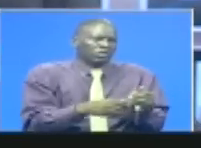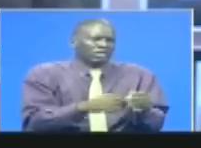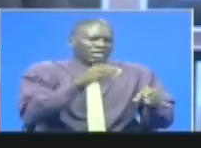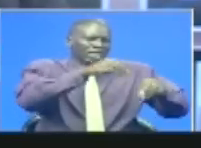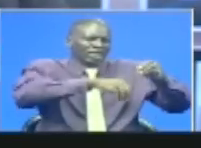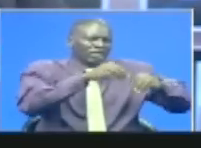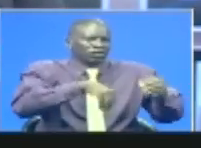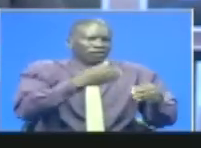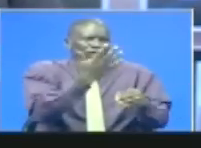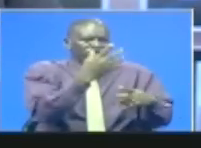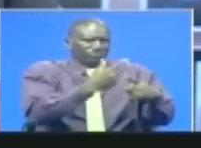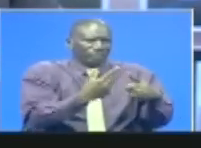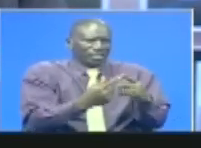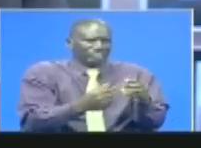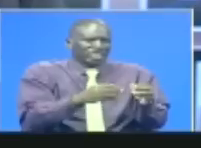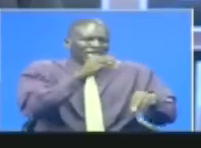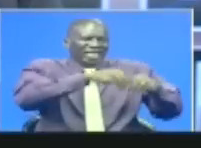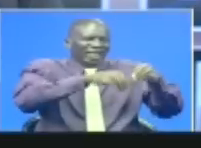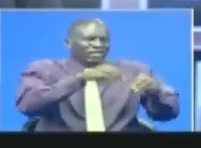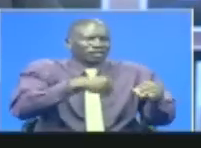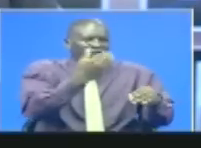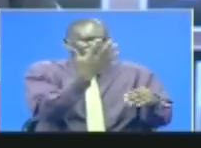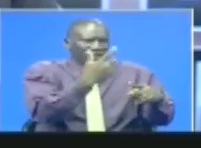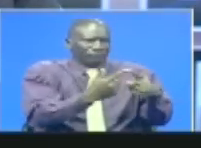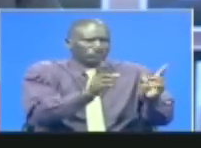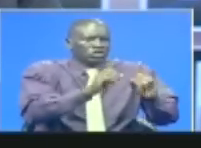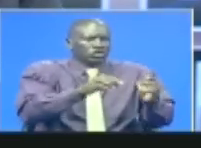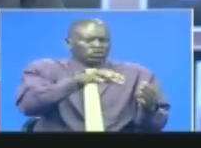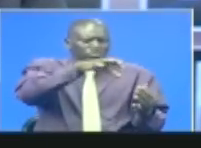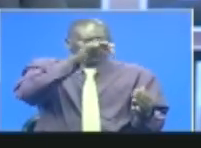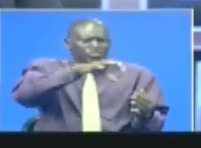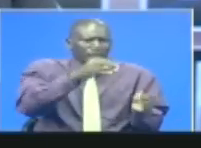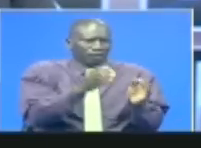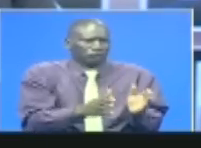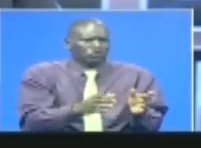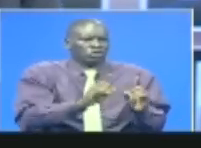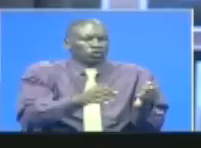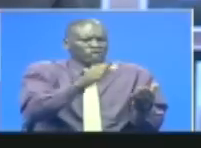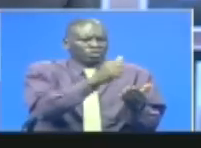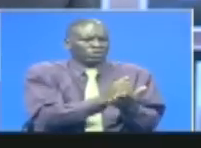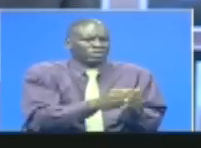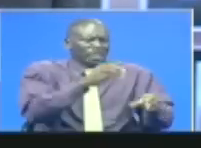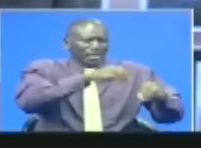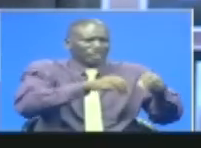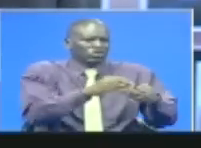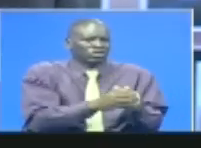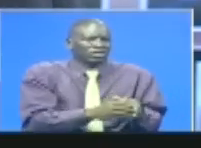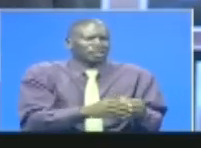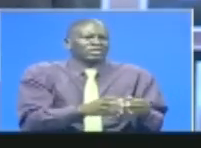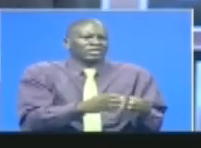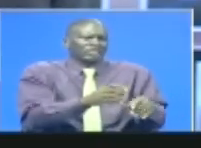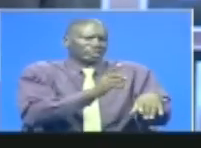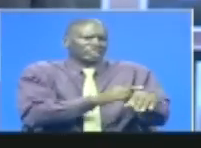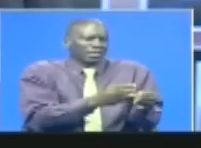elections every 5 years. Elections, not selections. Right. Not appointments, elections. The minute